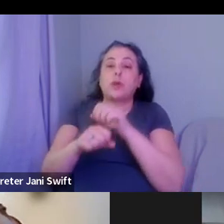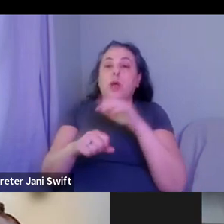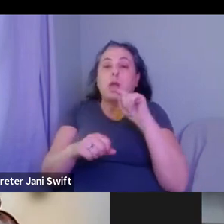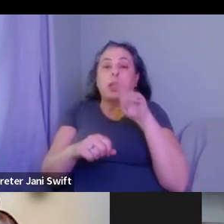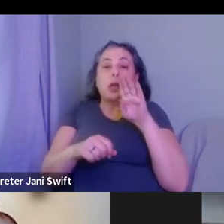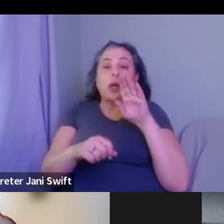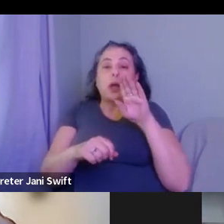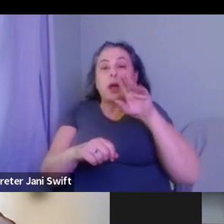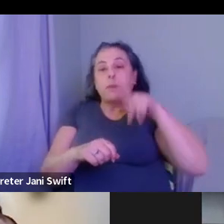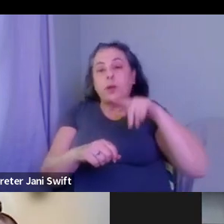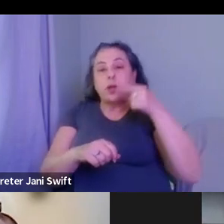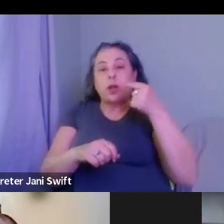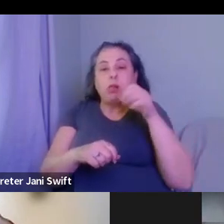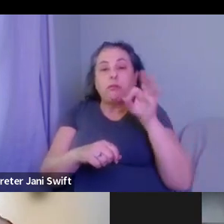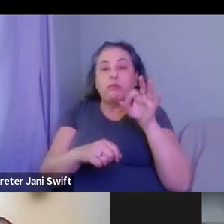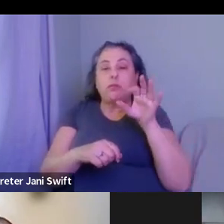is a national